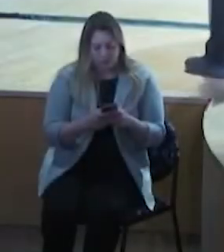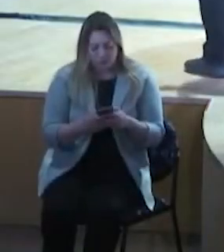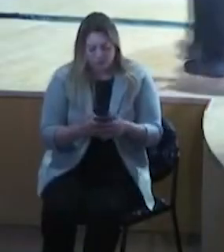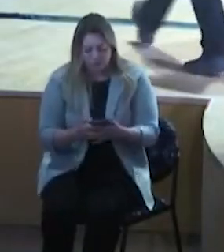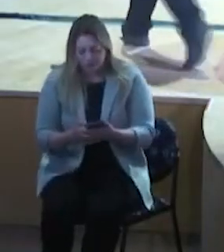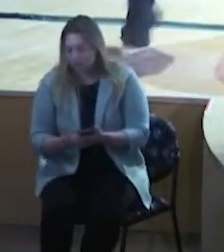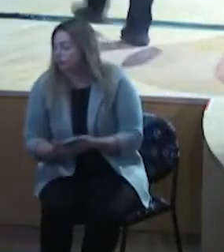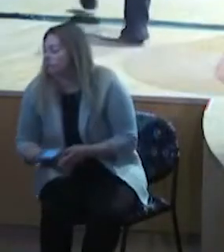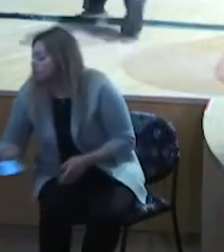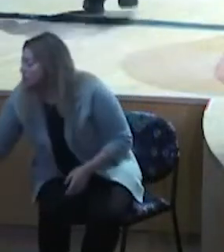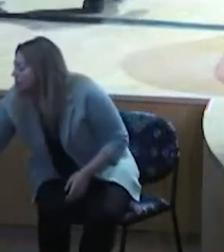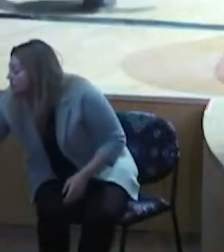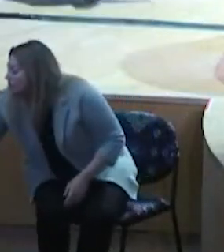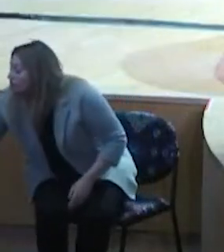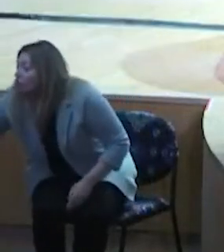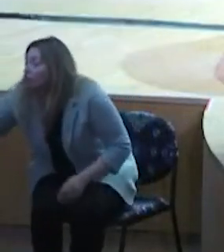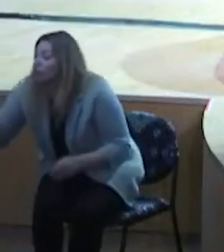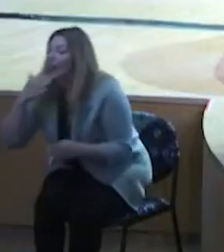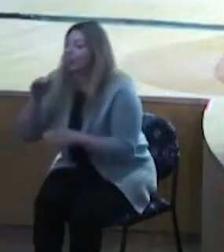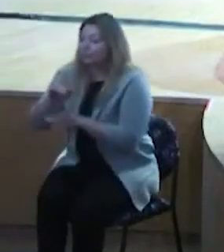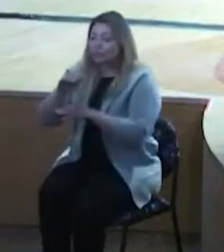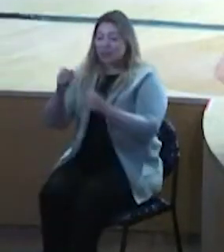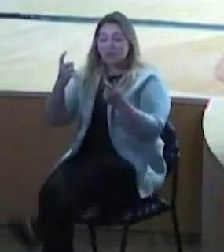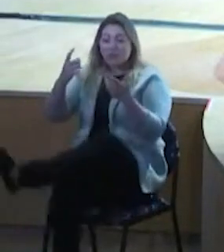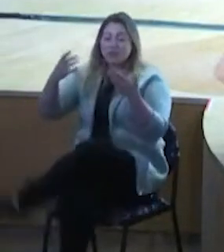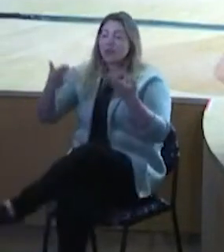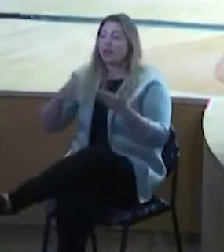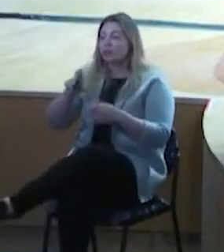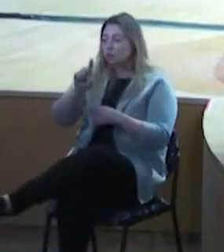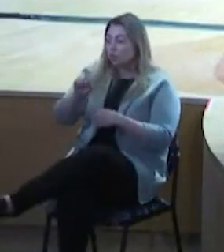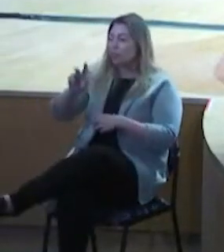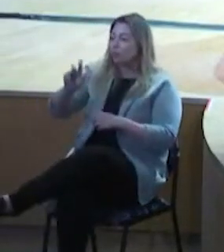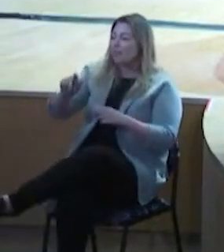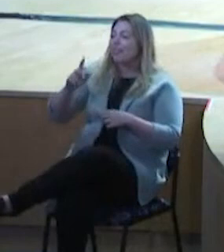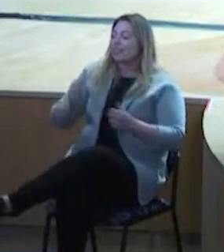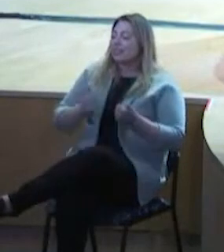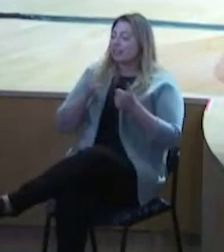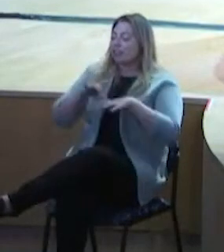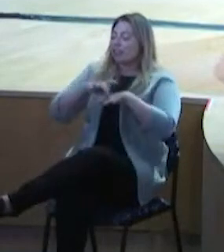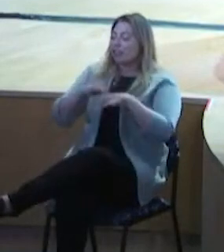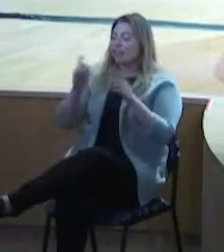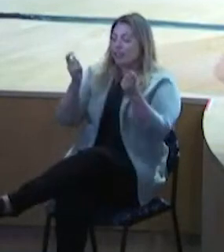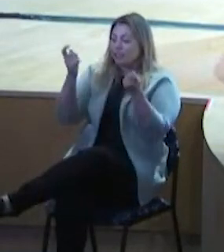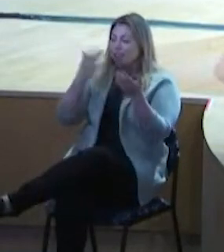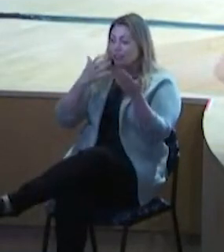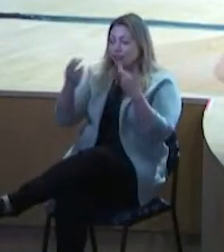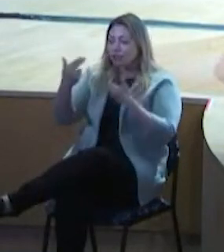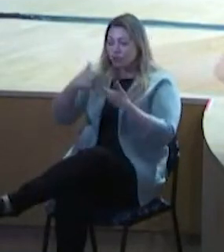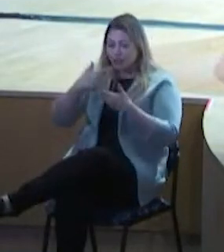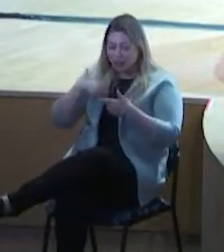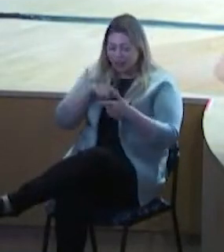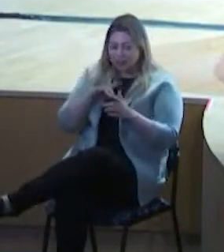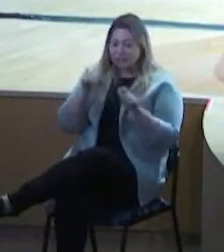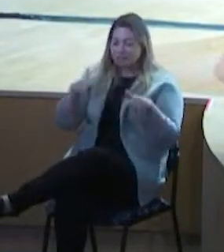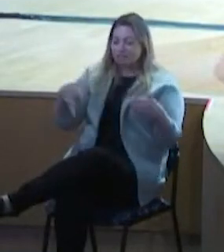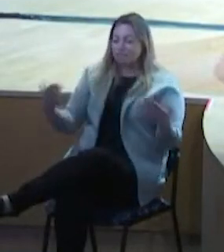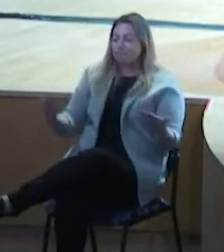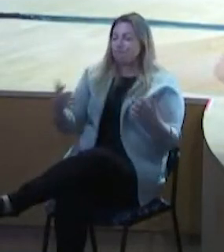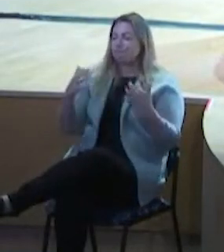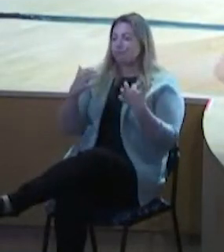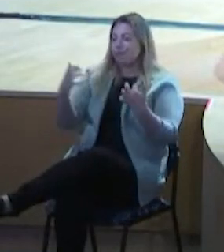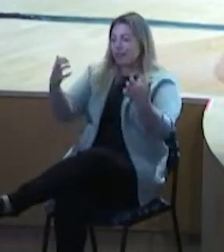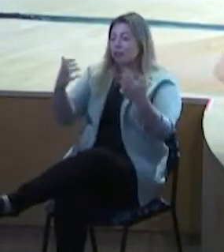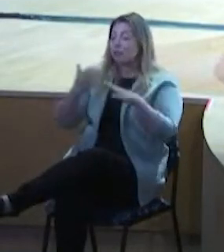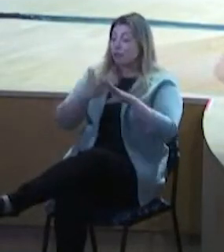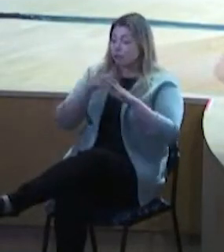Good afternoon, everyone, and welcome to our 2023 Living Earth Festival. Thank you for joining us in the Rasmussen Theater. And